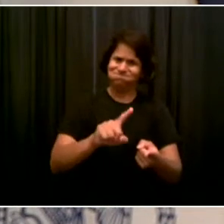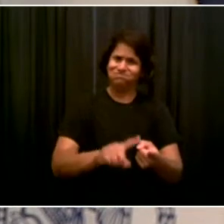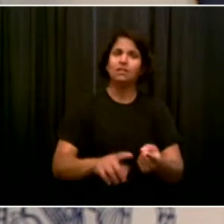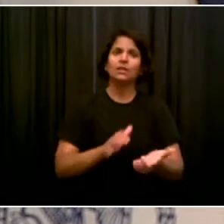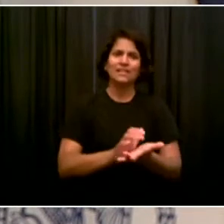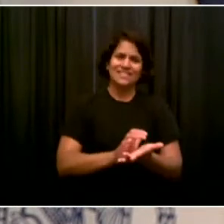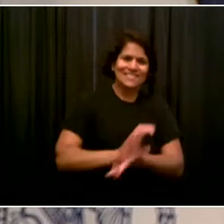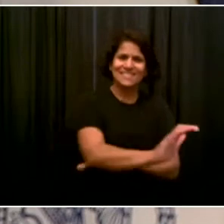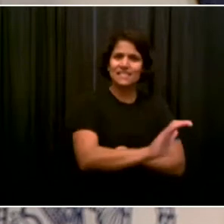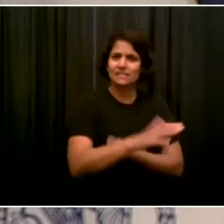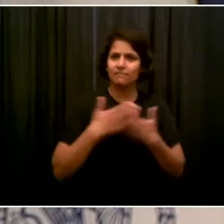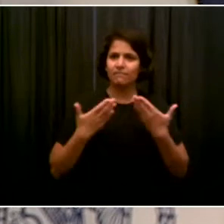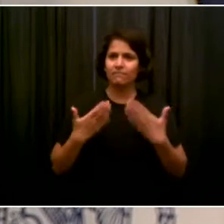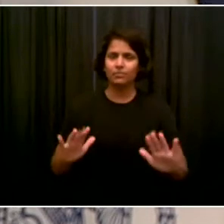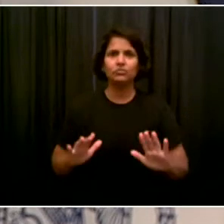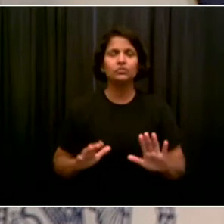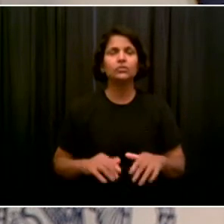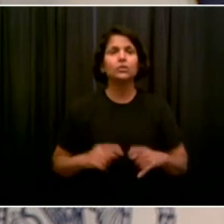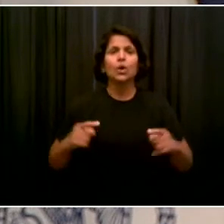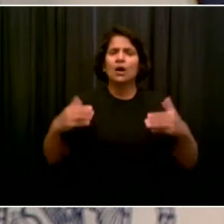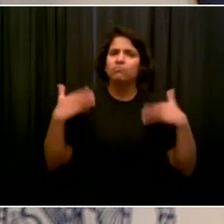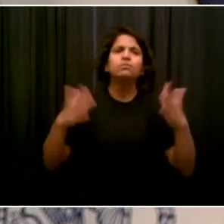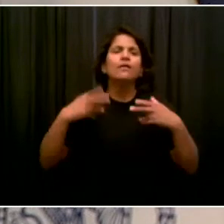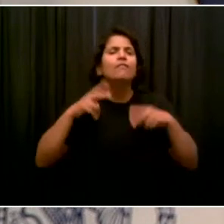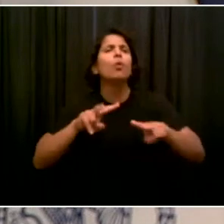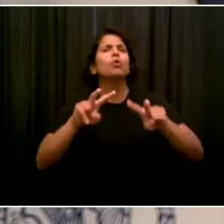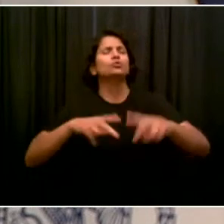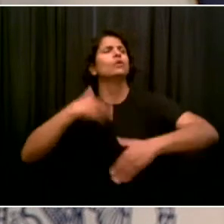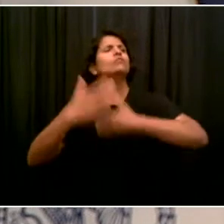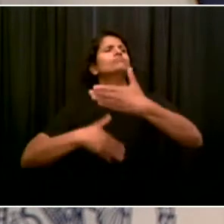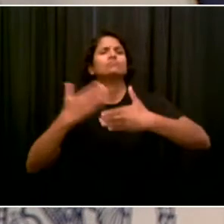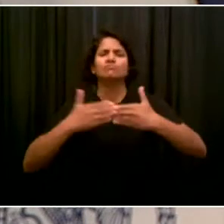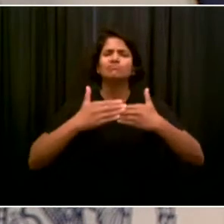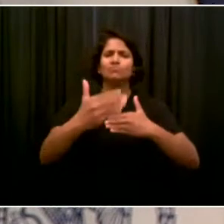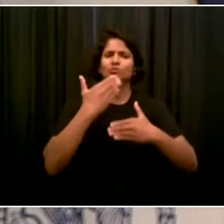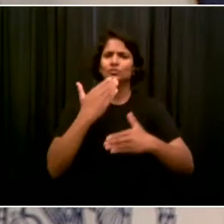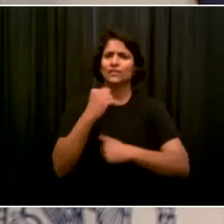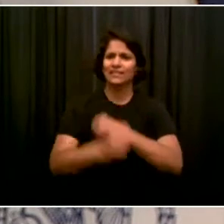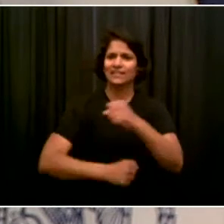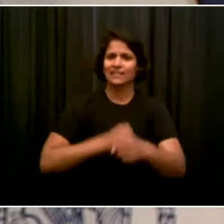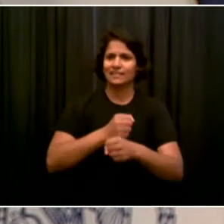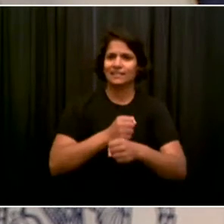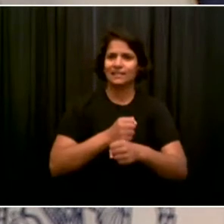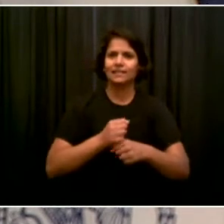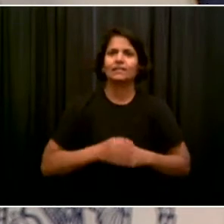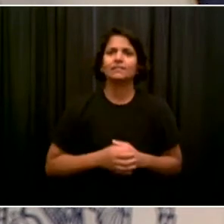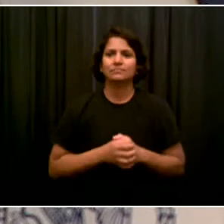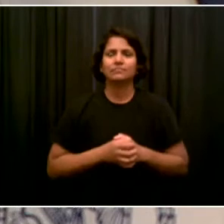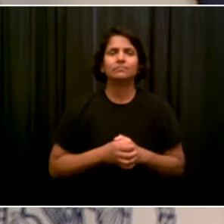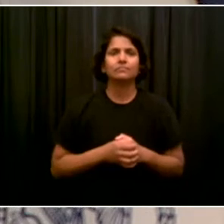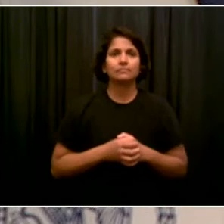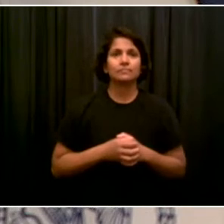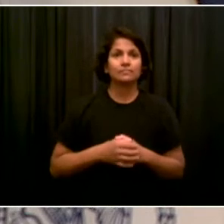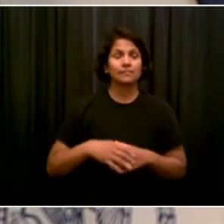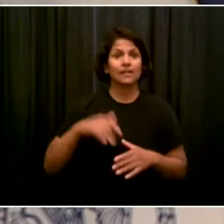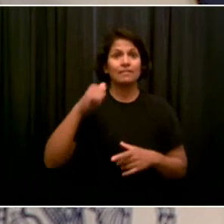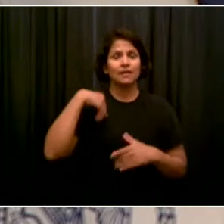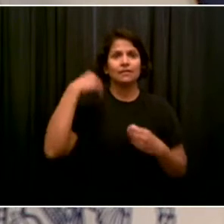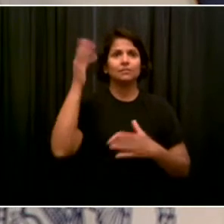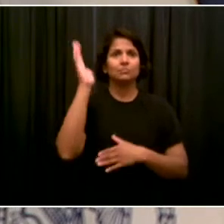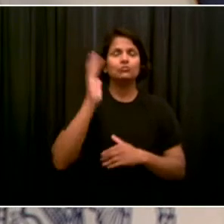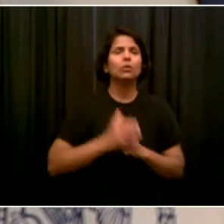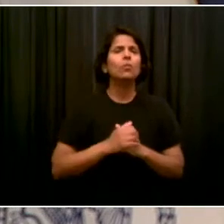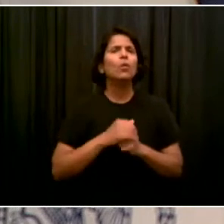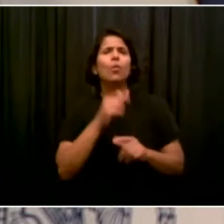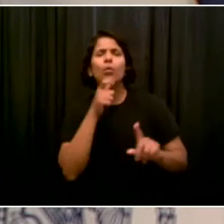who has so often spoken about the needs of New Yorkers. He thinks about it